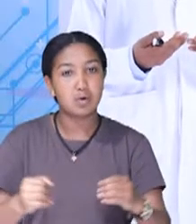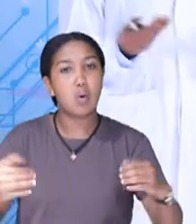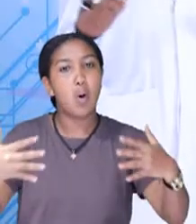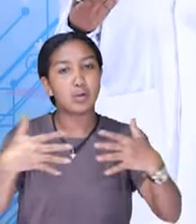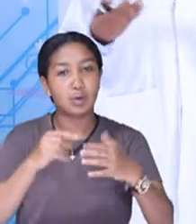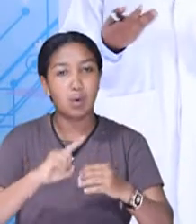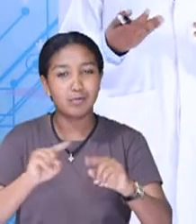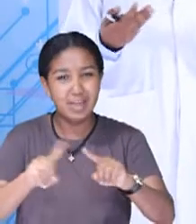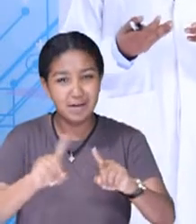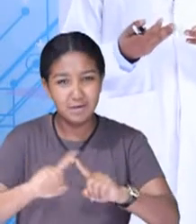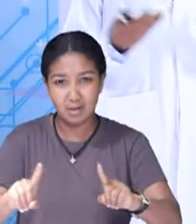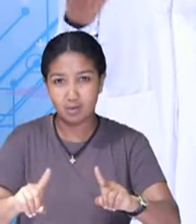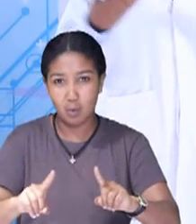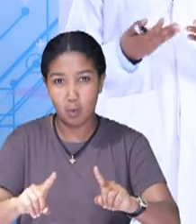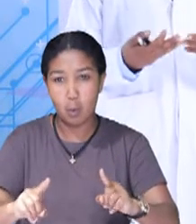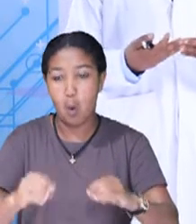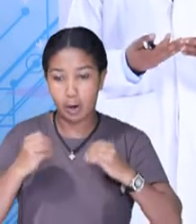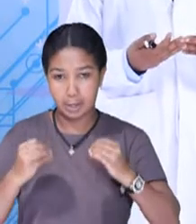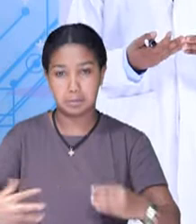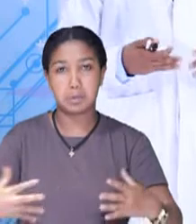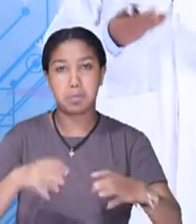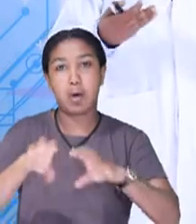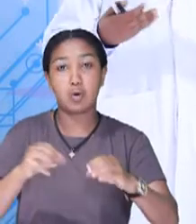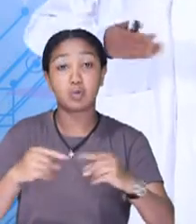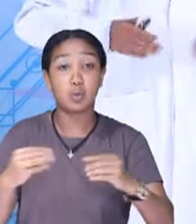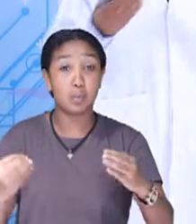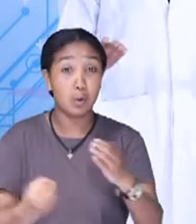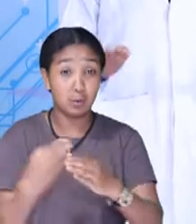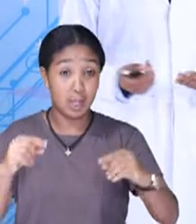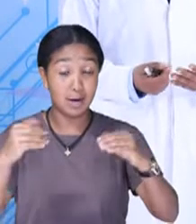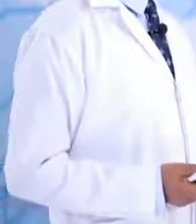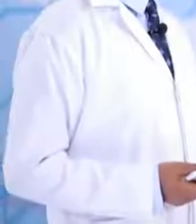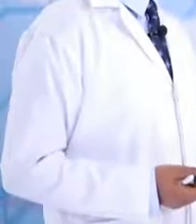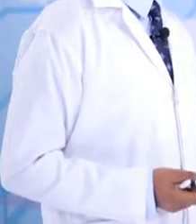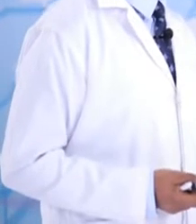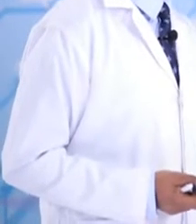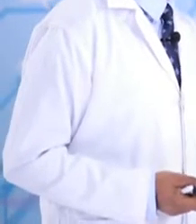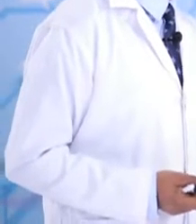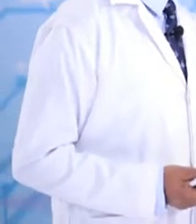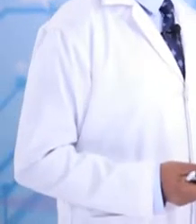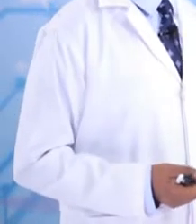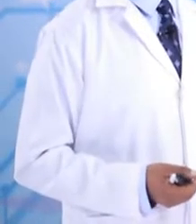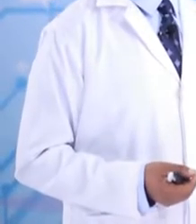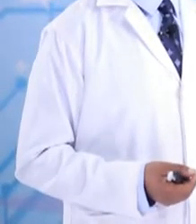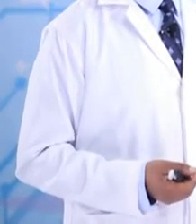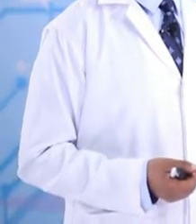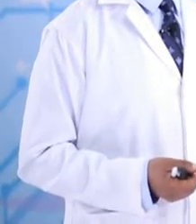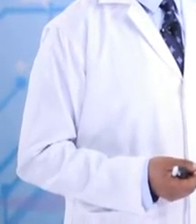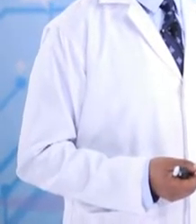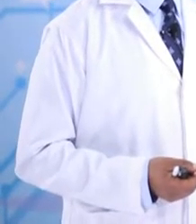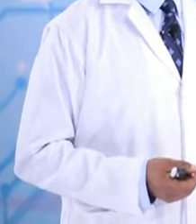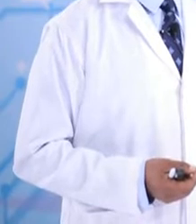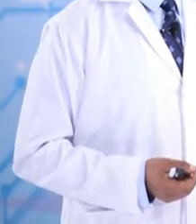over of different varieties of organisms to produce a new variety. The third reason